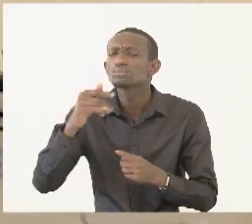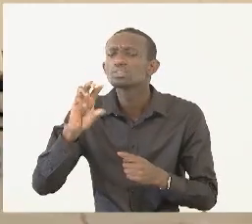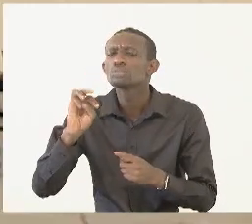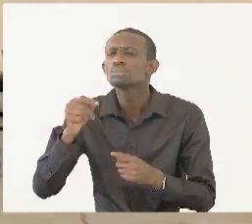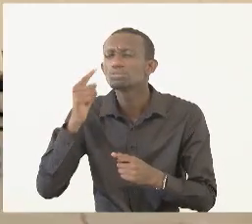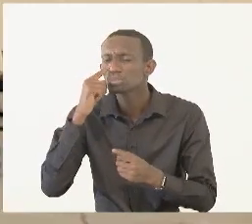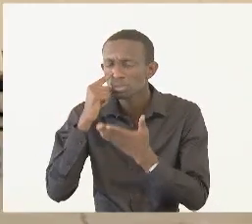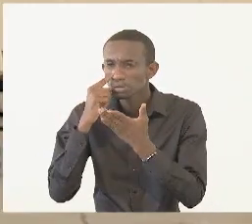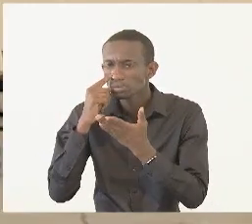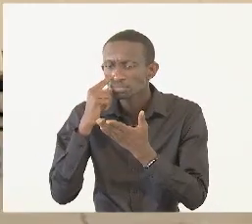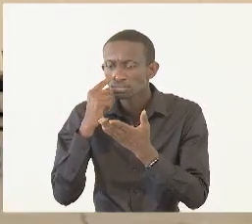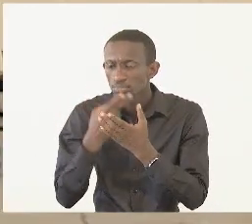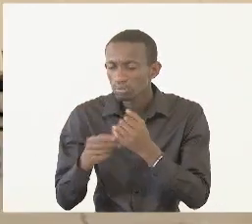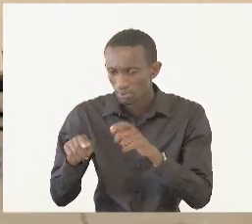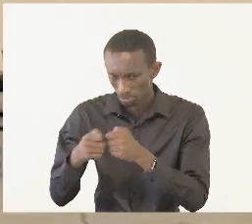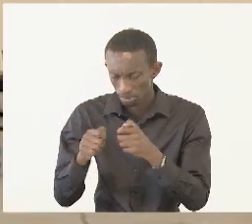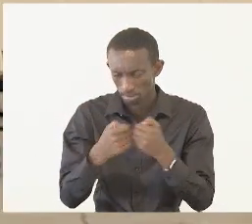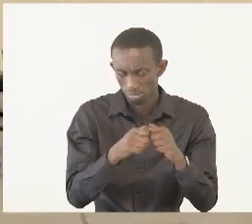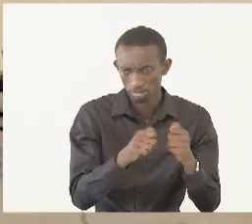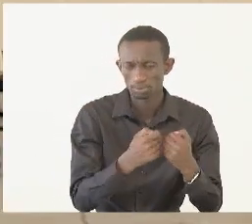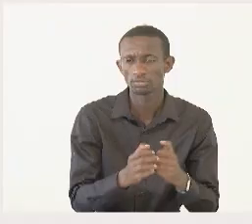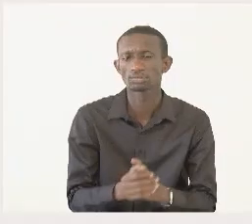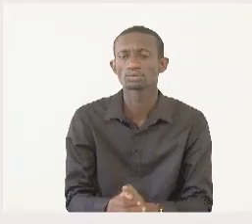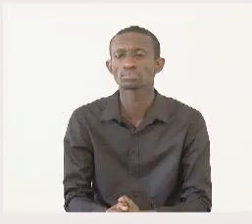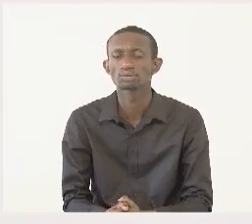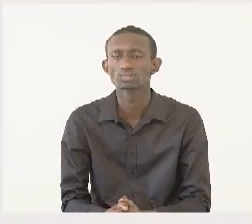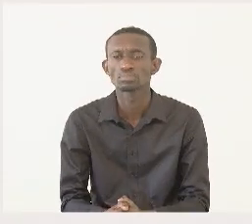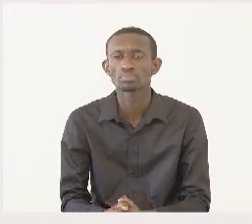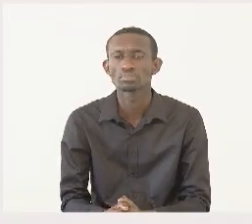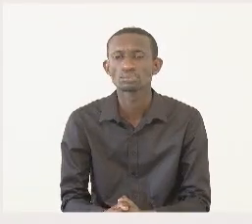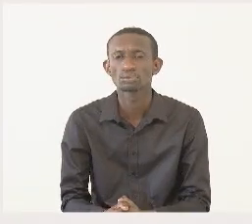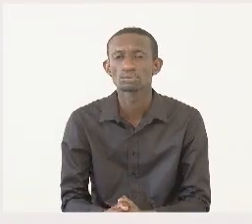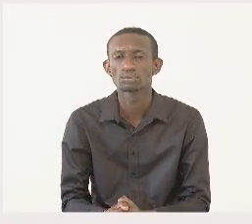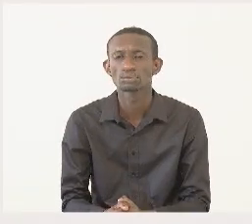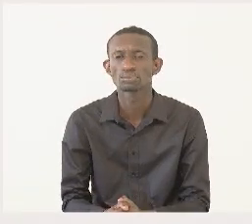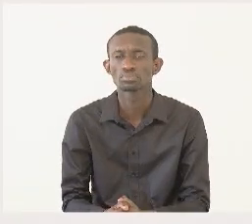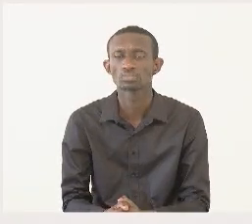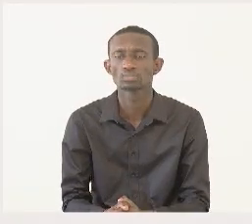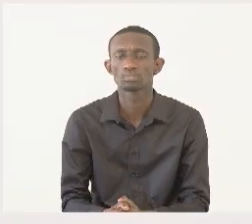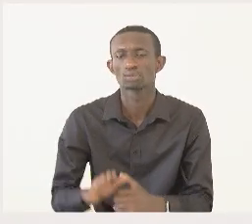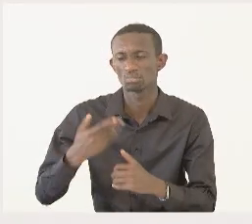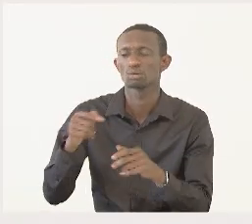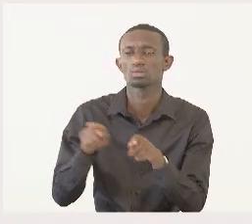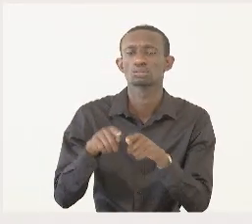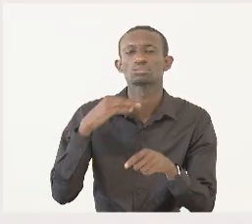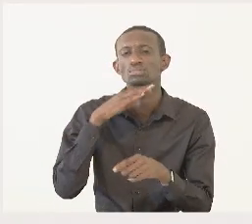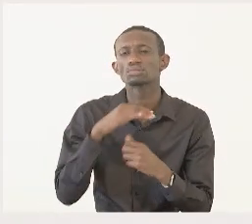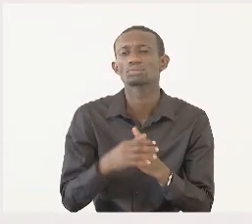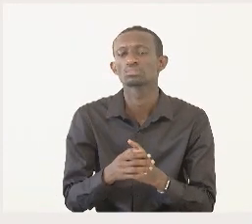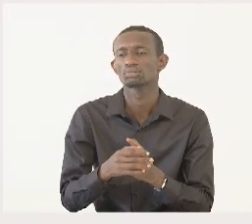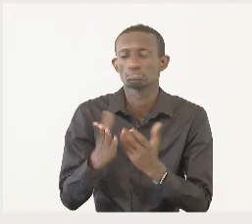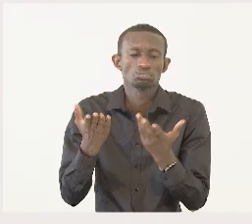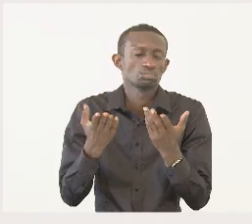broken down and eliminated as in form of bile pigments, which is going to be passed through as a waste product, giving urine